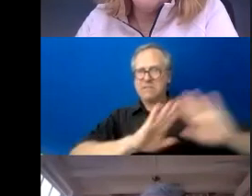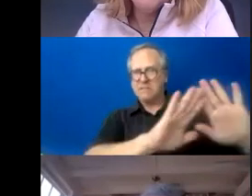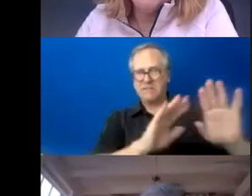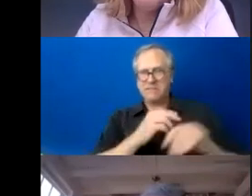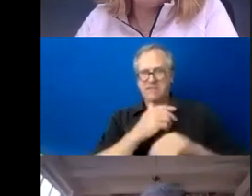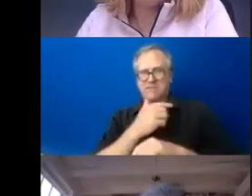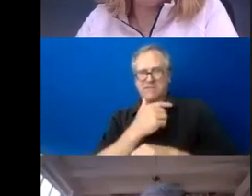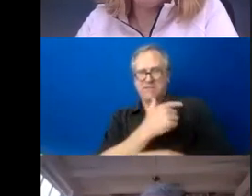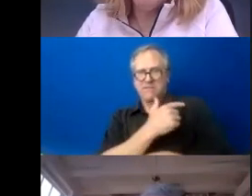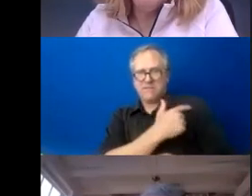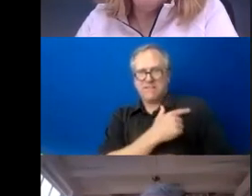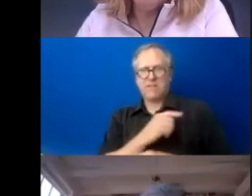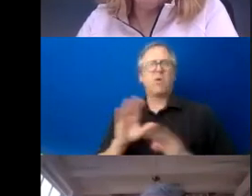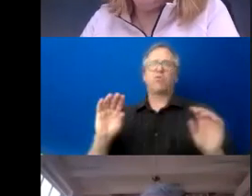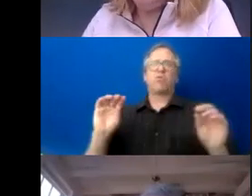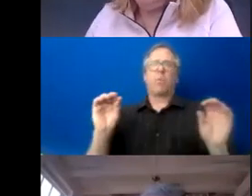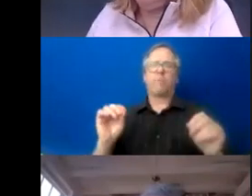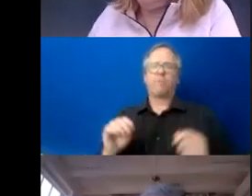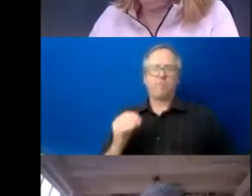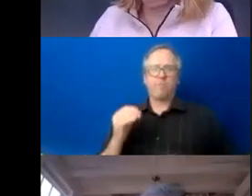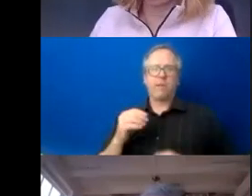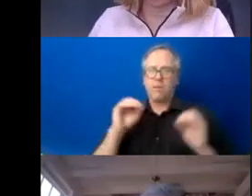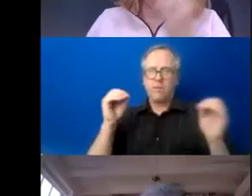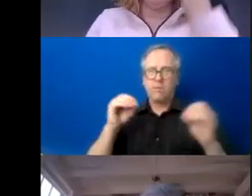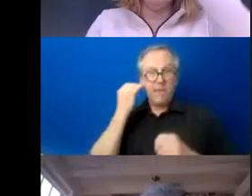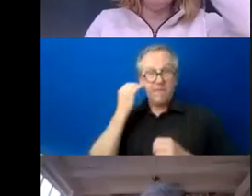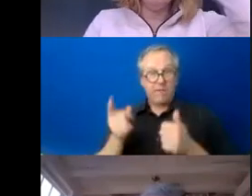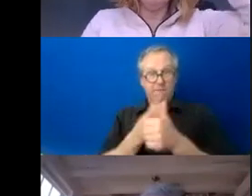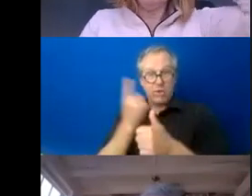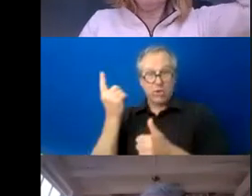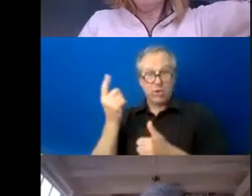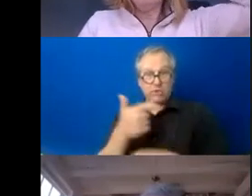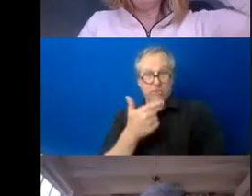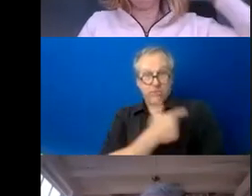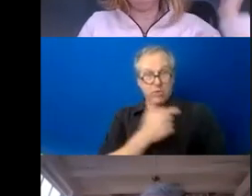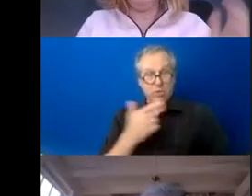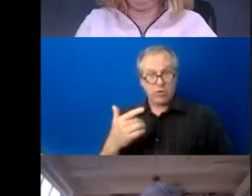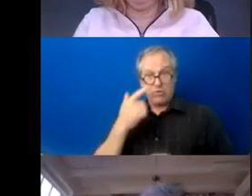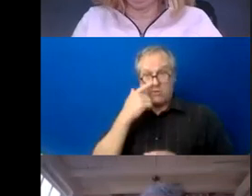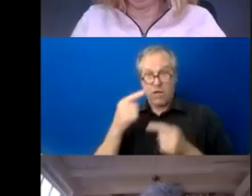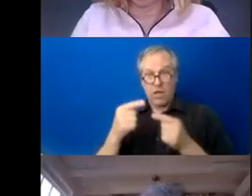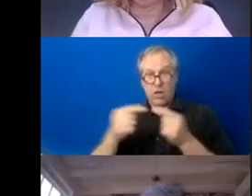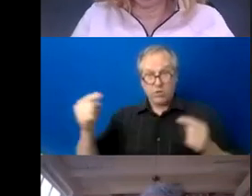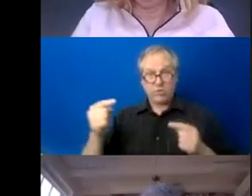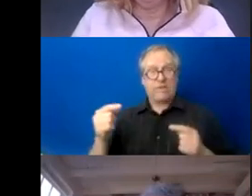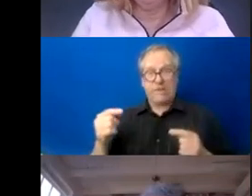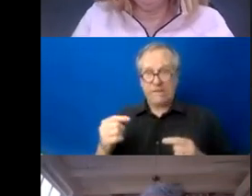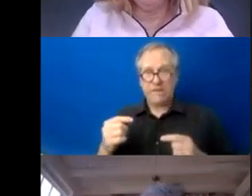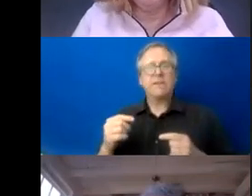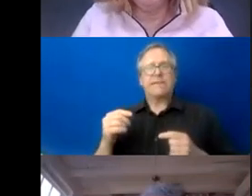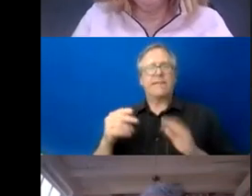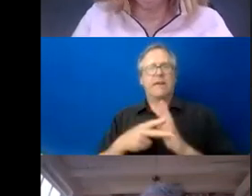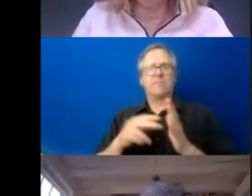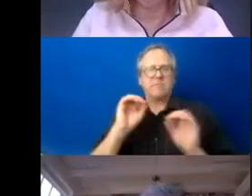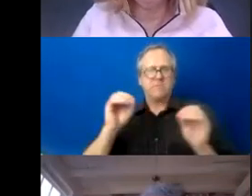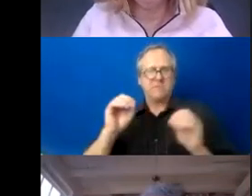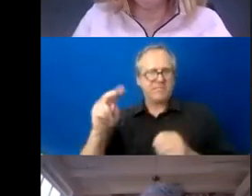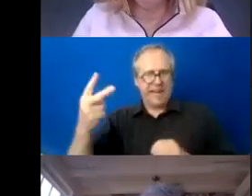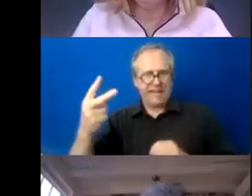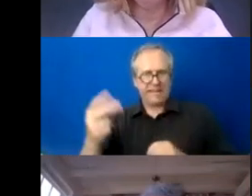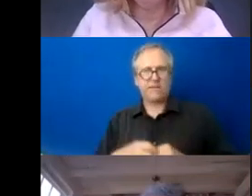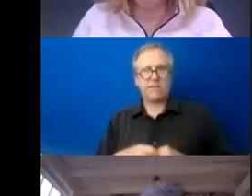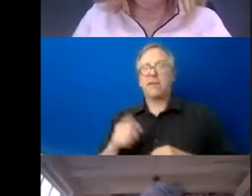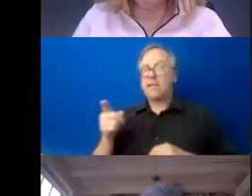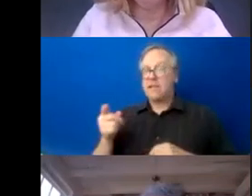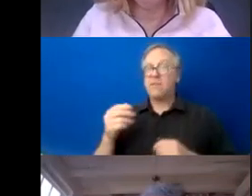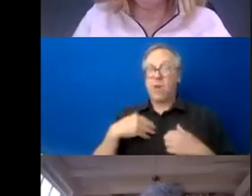pre-existing conditions. What they are saying is if you get your first vaccine, you have allergic reaction, it's contraindicated to get the second. And then if you have a known